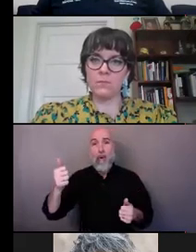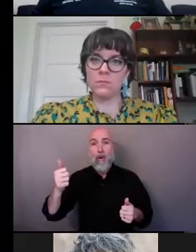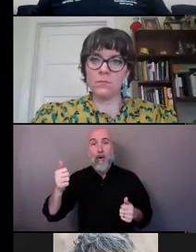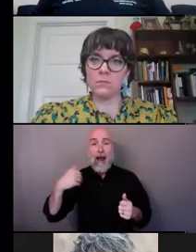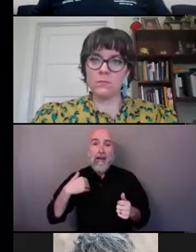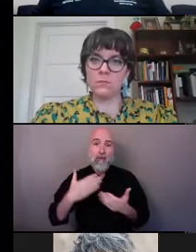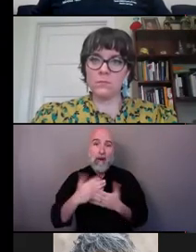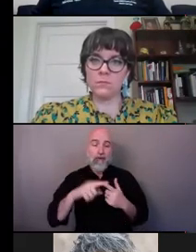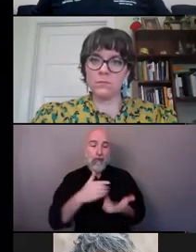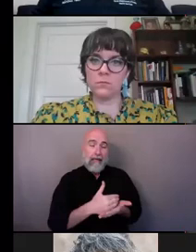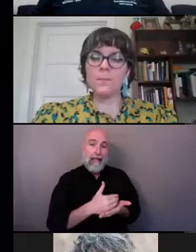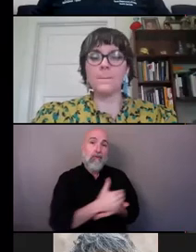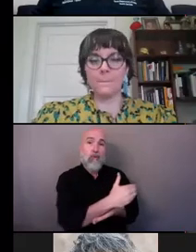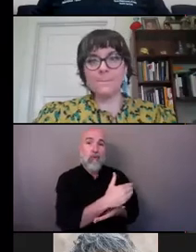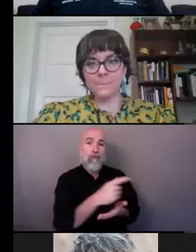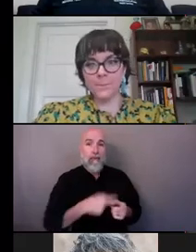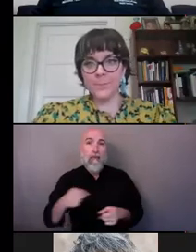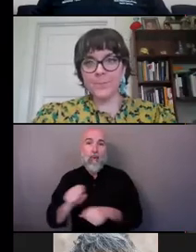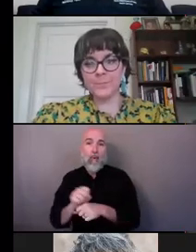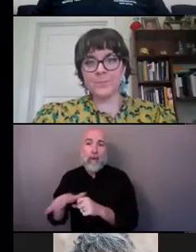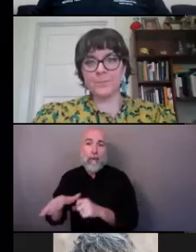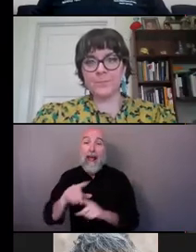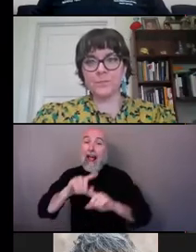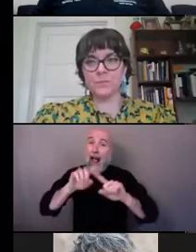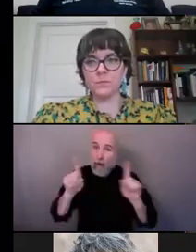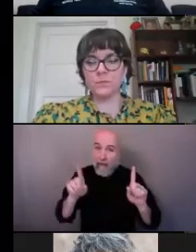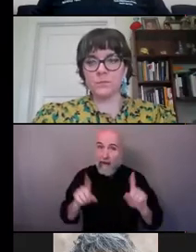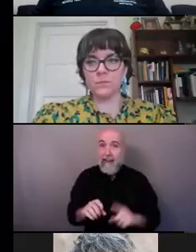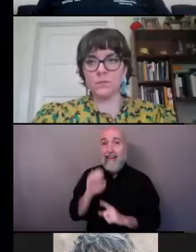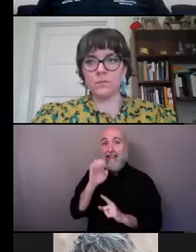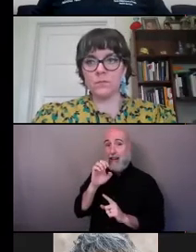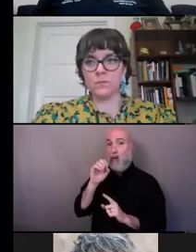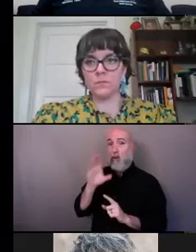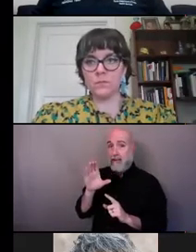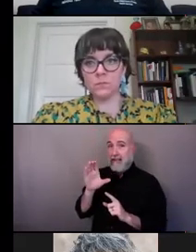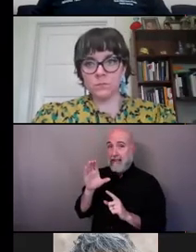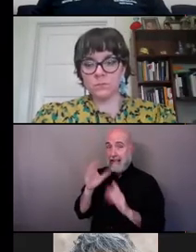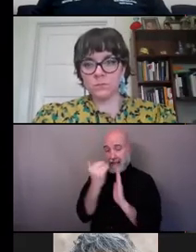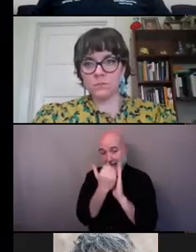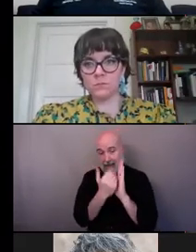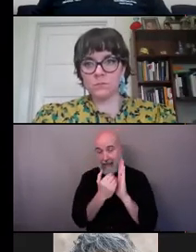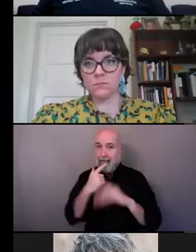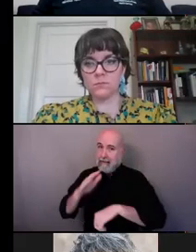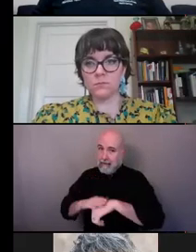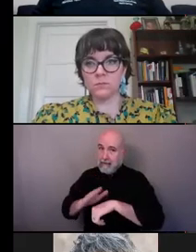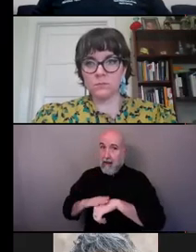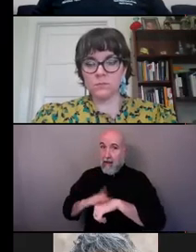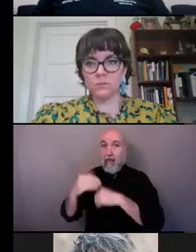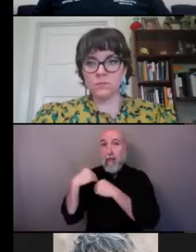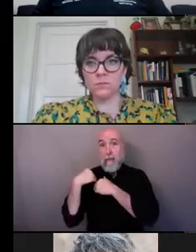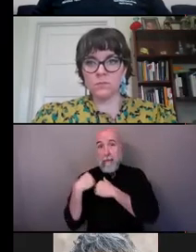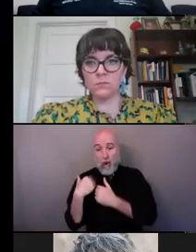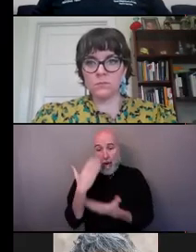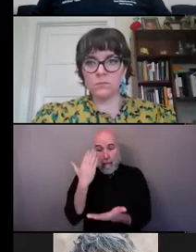to exclude that person from the workplace. However, the EEOC guidance cautions that the burden of